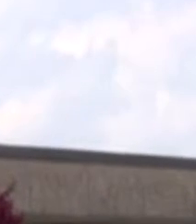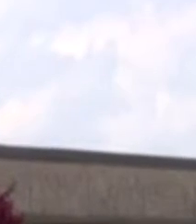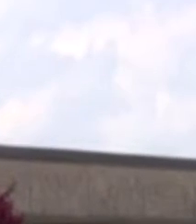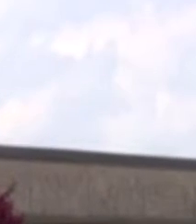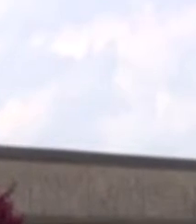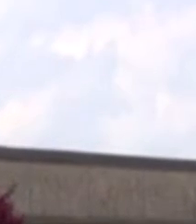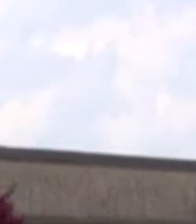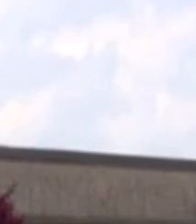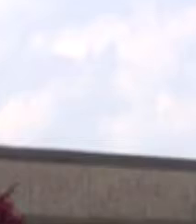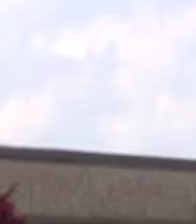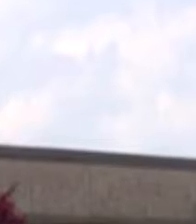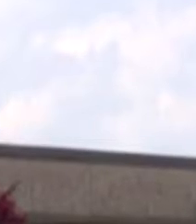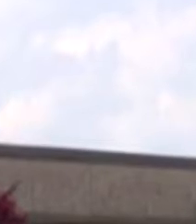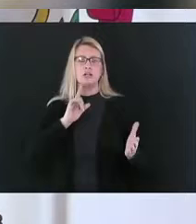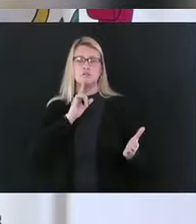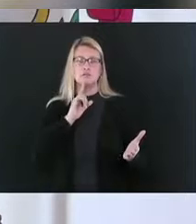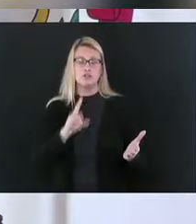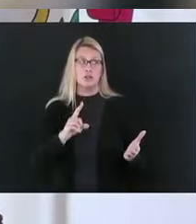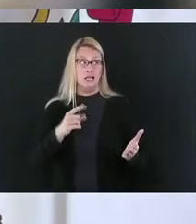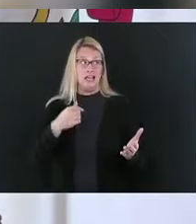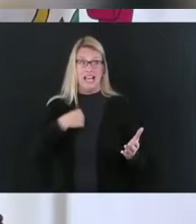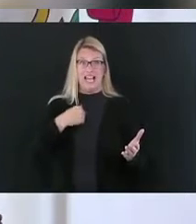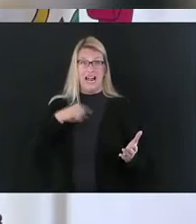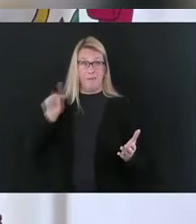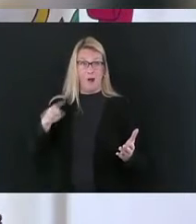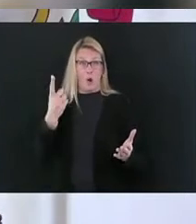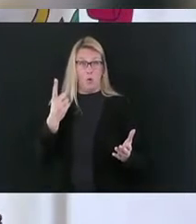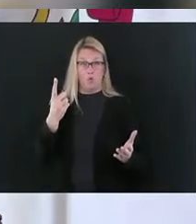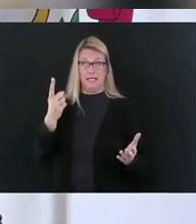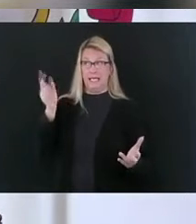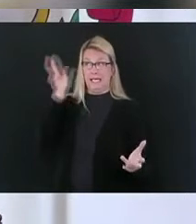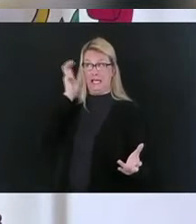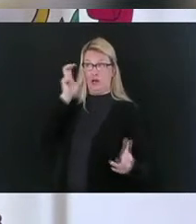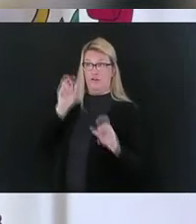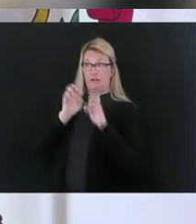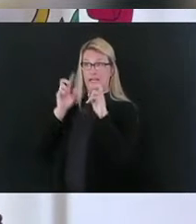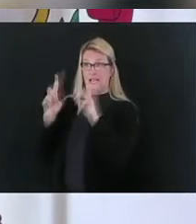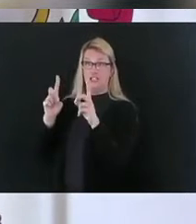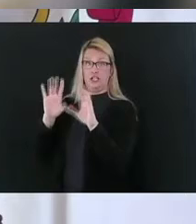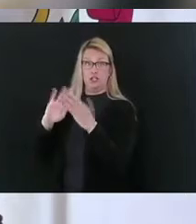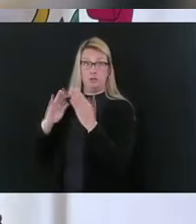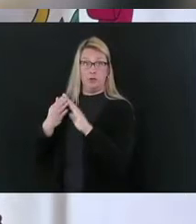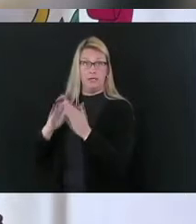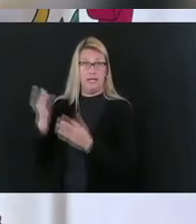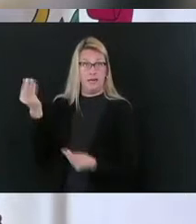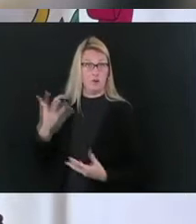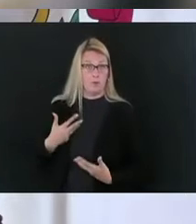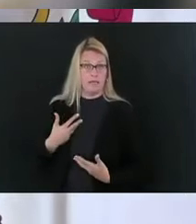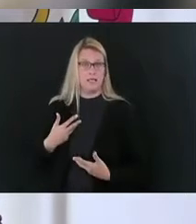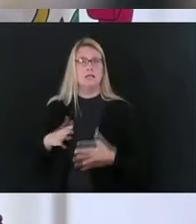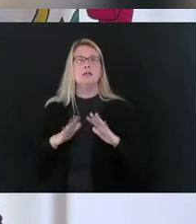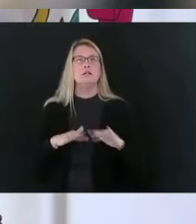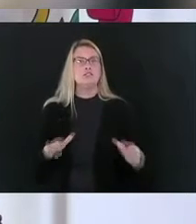seem insurmountable. I am only echoing what our education community is telling me, but our kids have surely shown